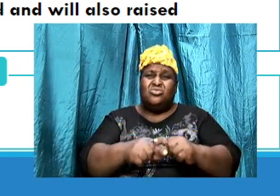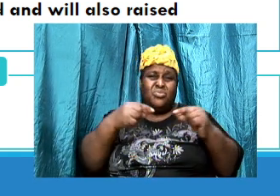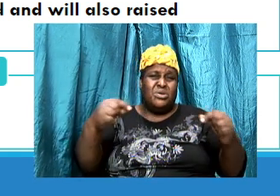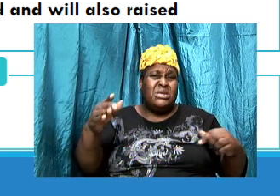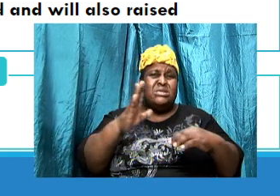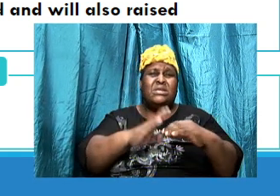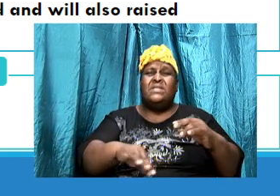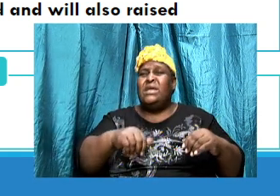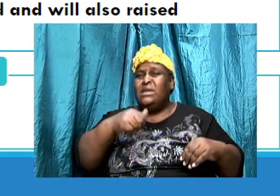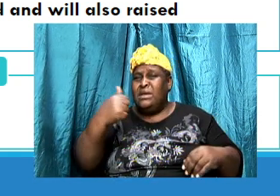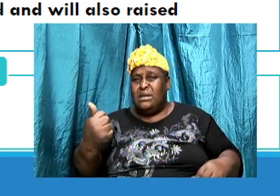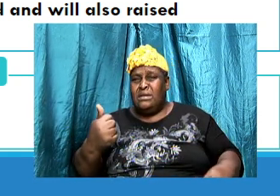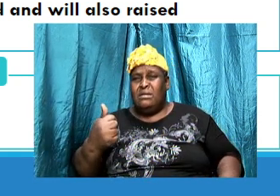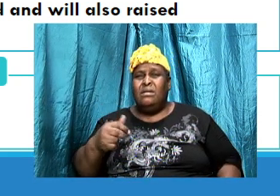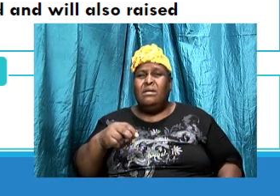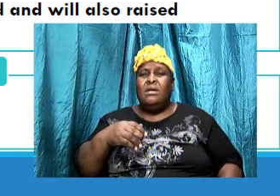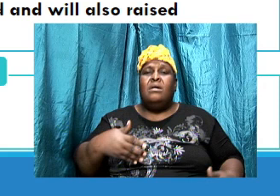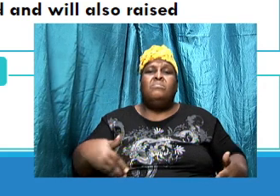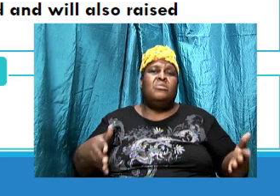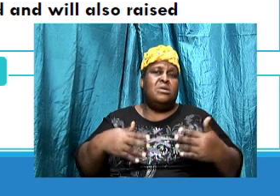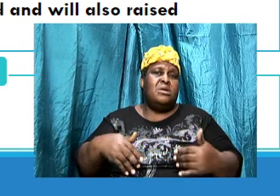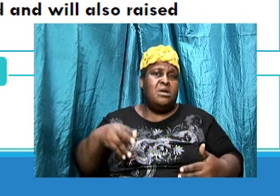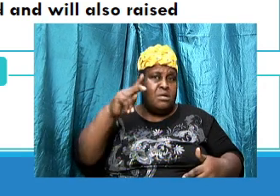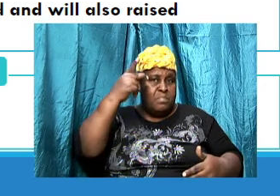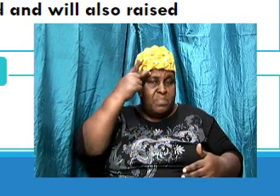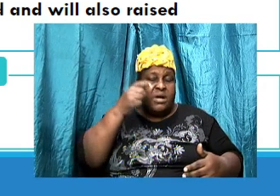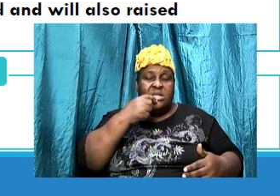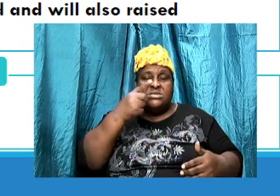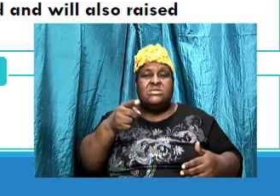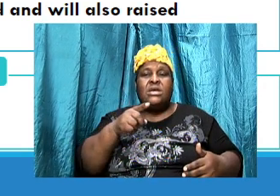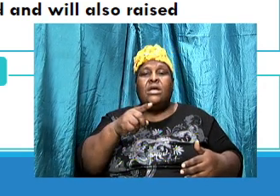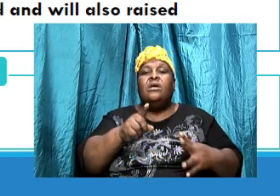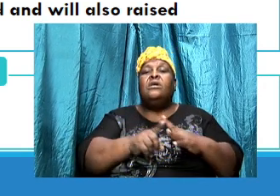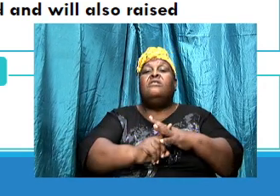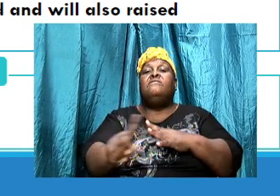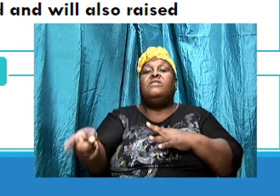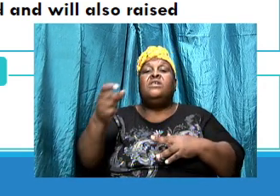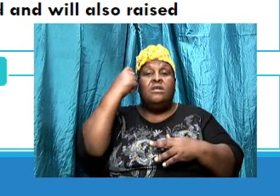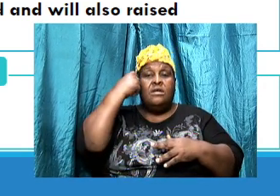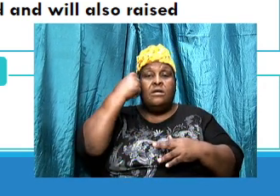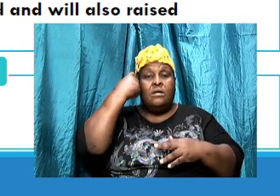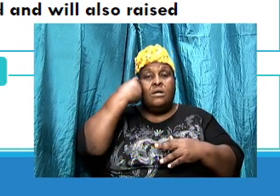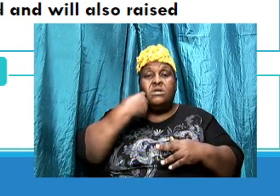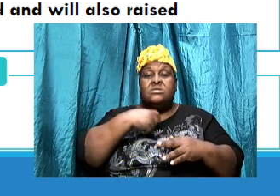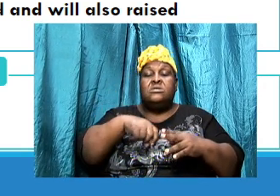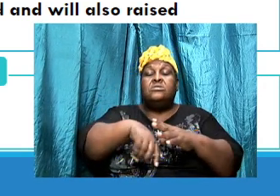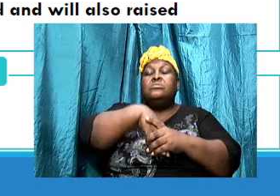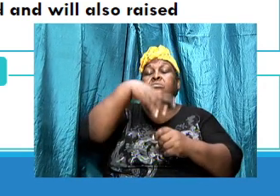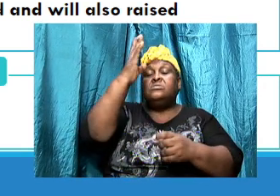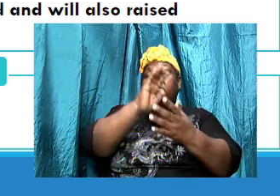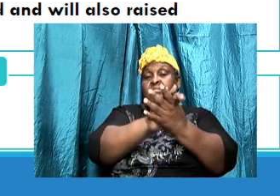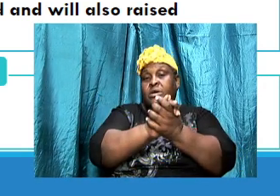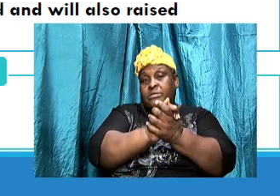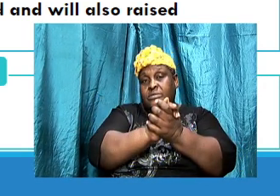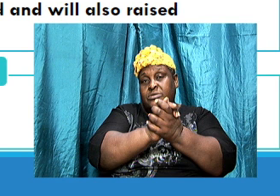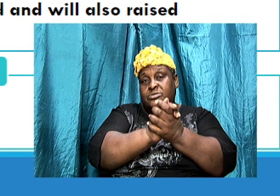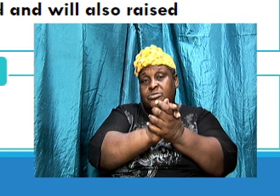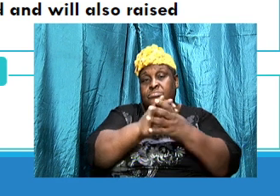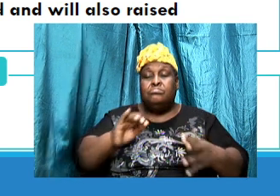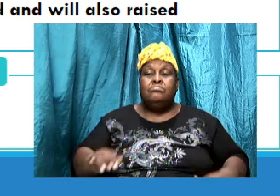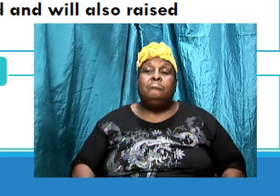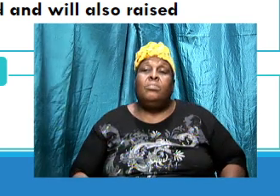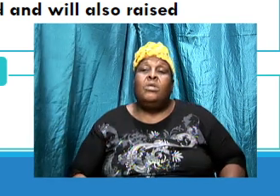is underscoring the point that we should flee from fornication. Amen. So let us